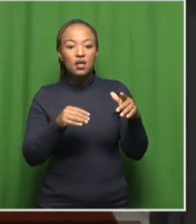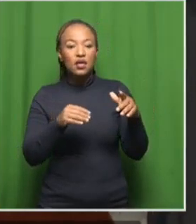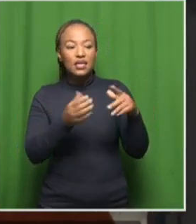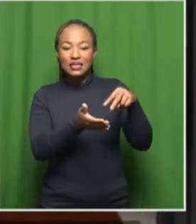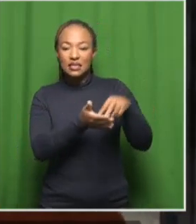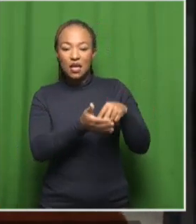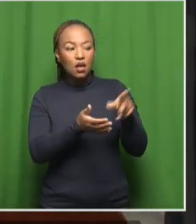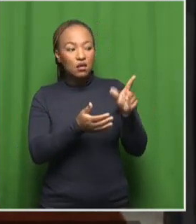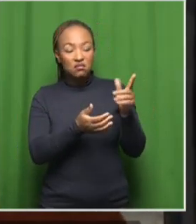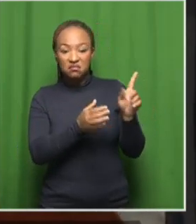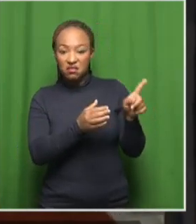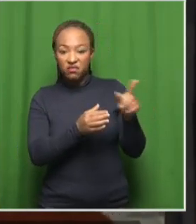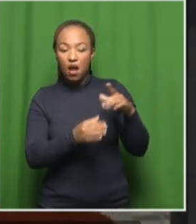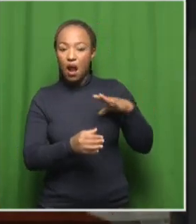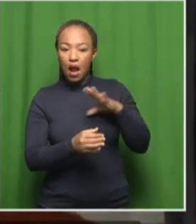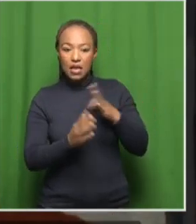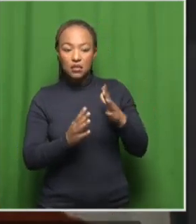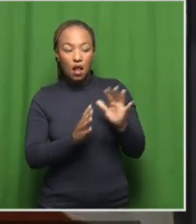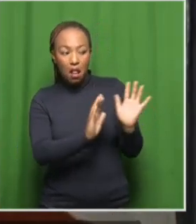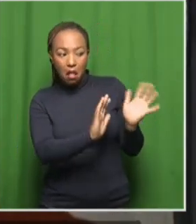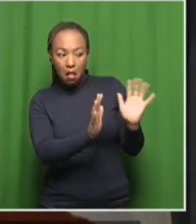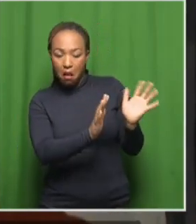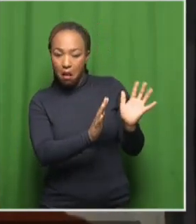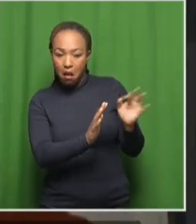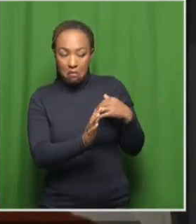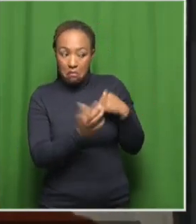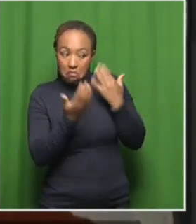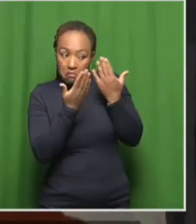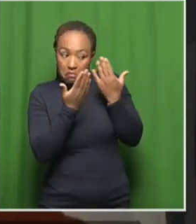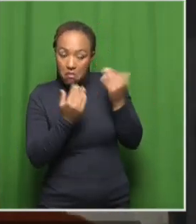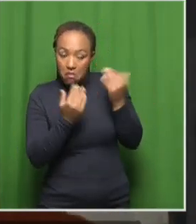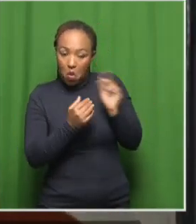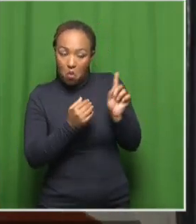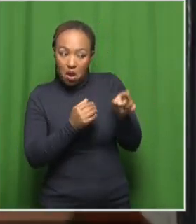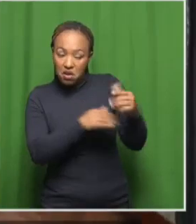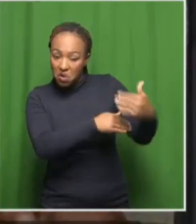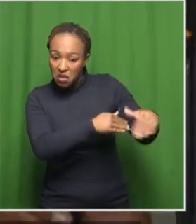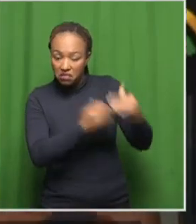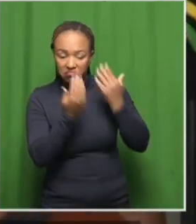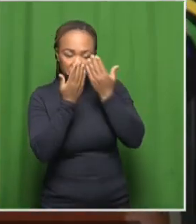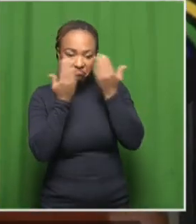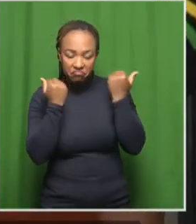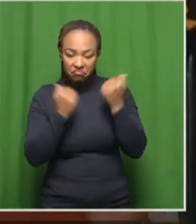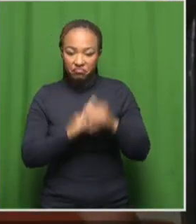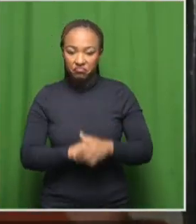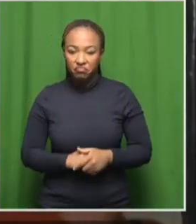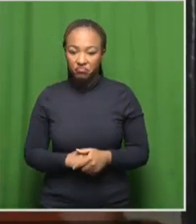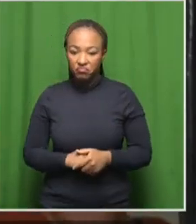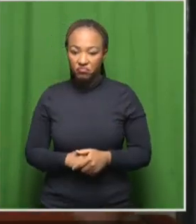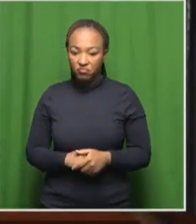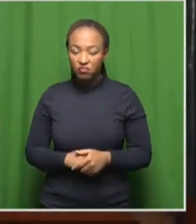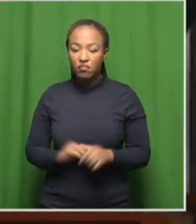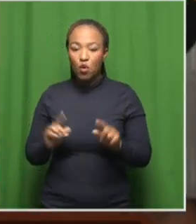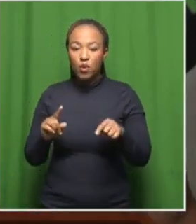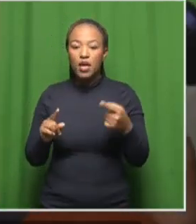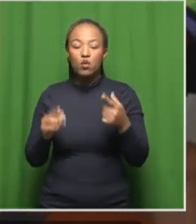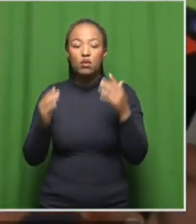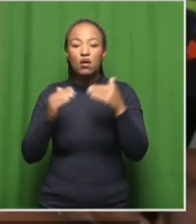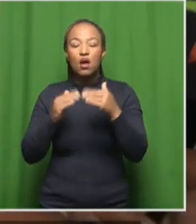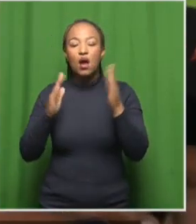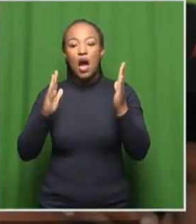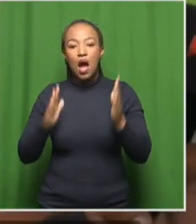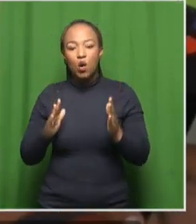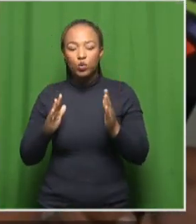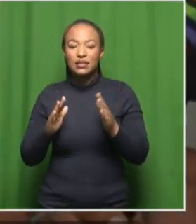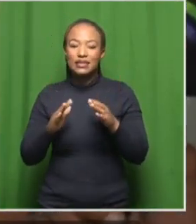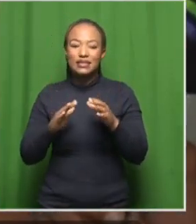the councillor. So I can't say what they was talking with the councillor there outside. And Junita, obviously we can't walk through your house right now, but how bad is the